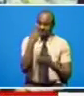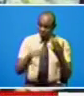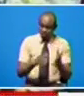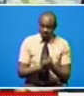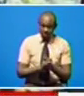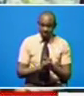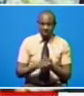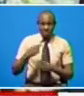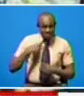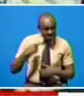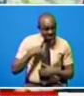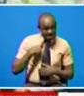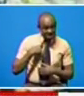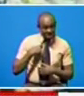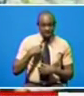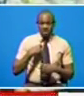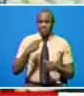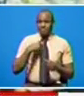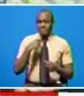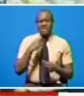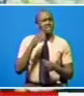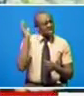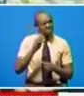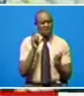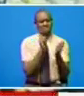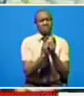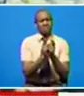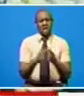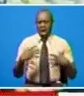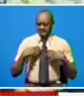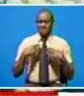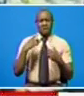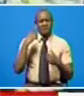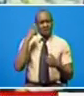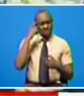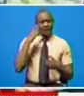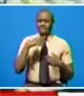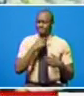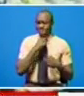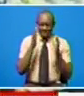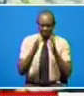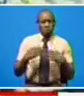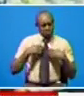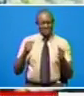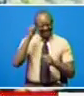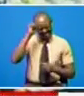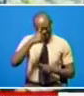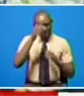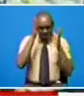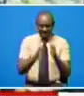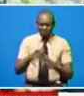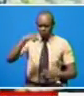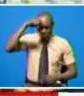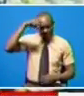that I don't think I have met a brain, a person cleverer,